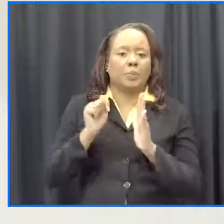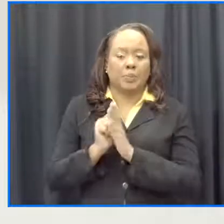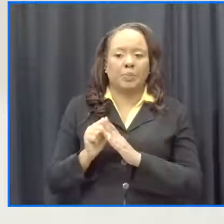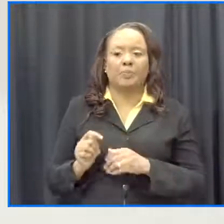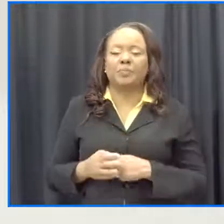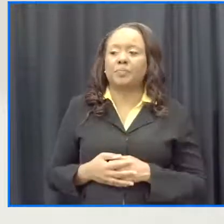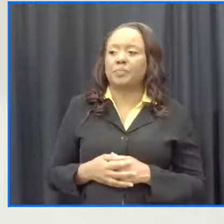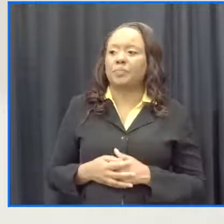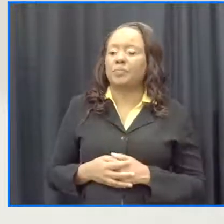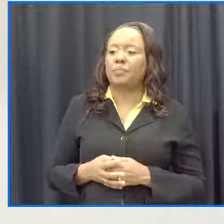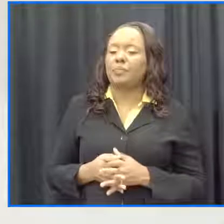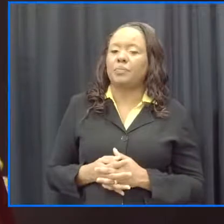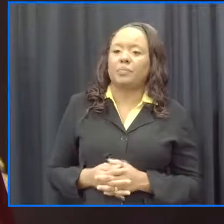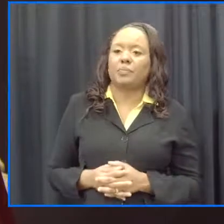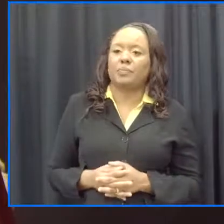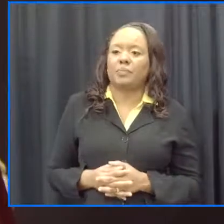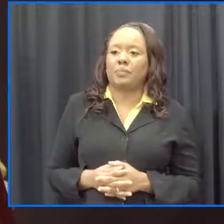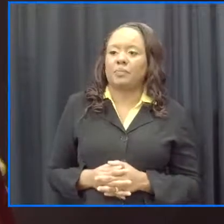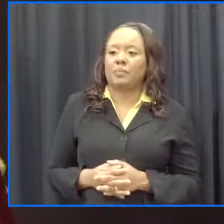president.